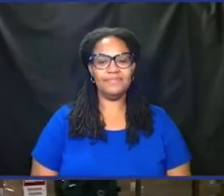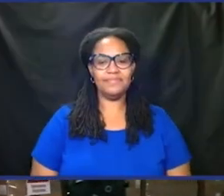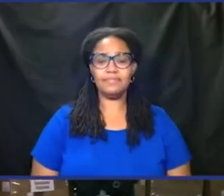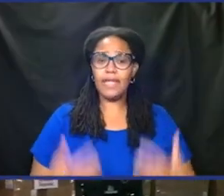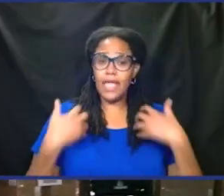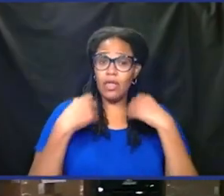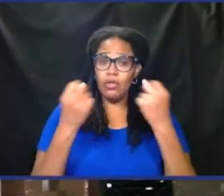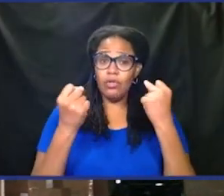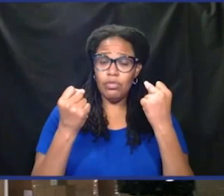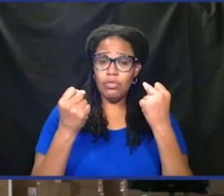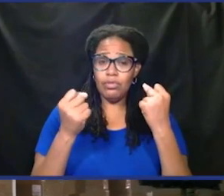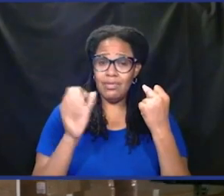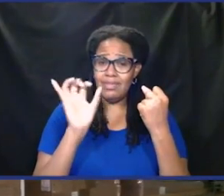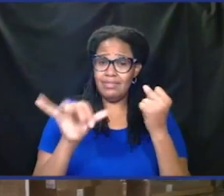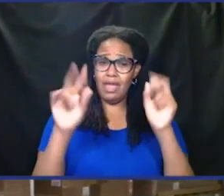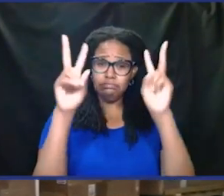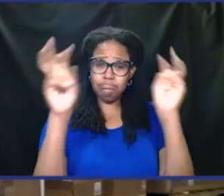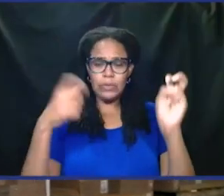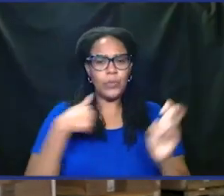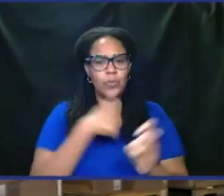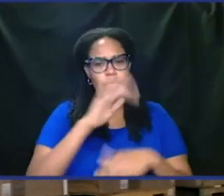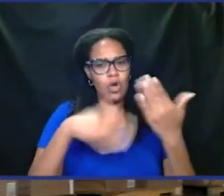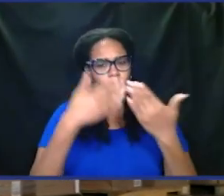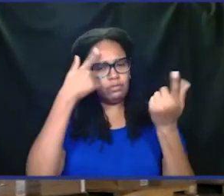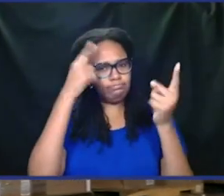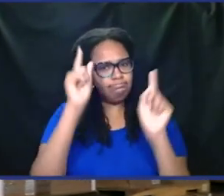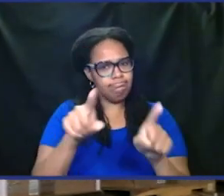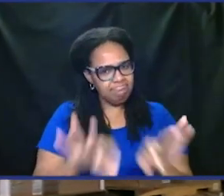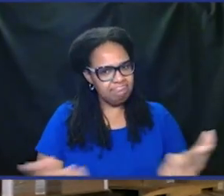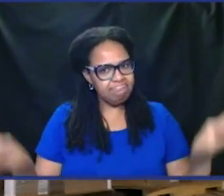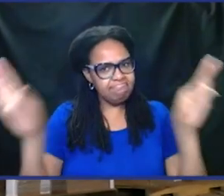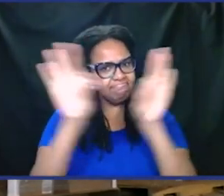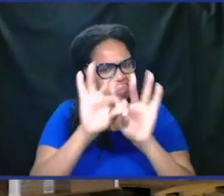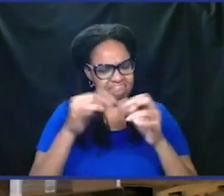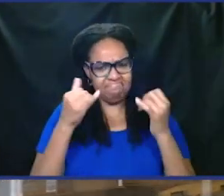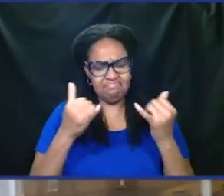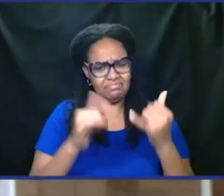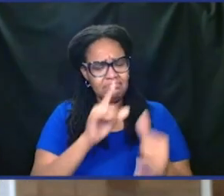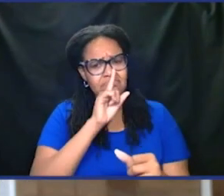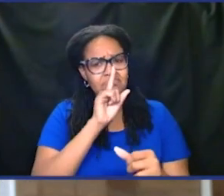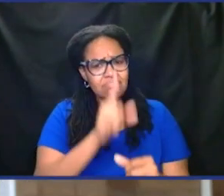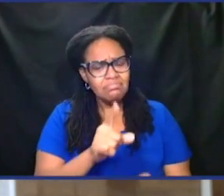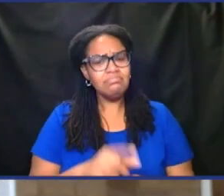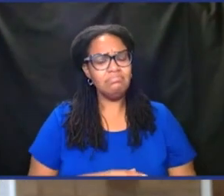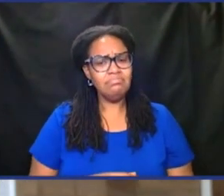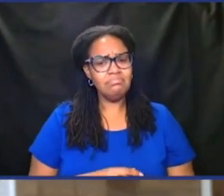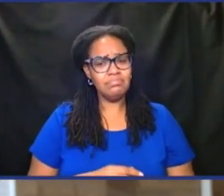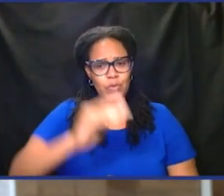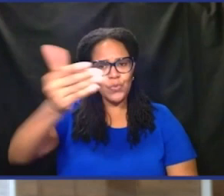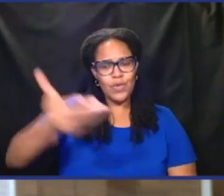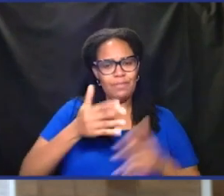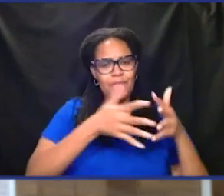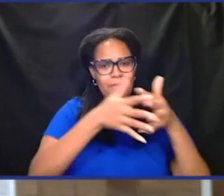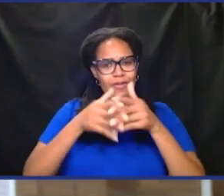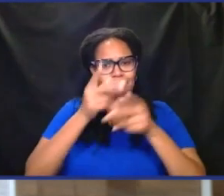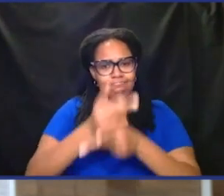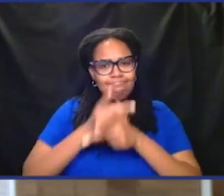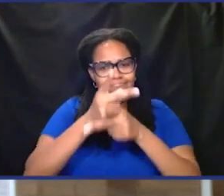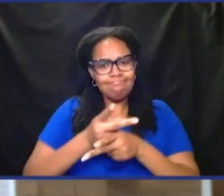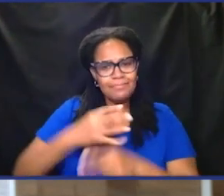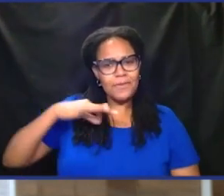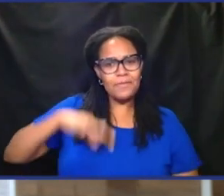Health, a topic we can all agree on, now more than ever. Welcome to Americares Airlift